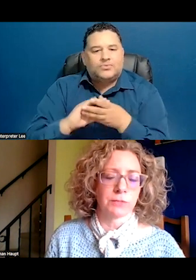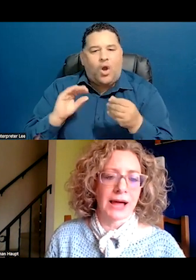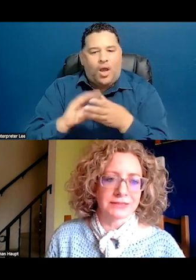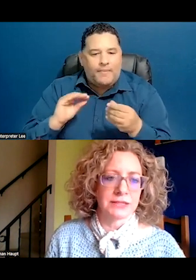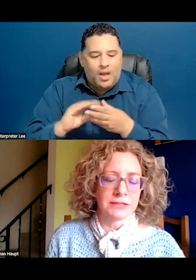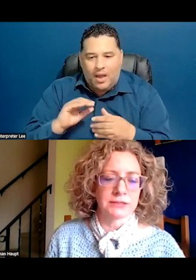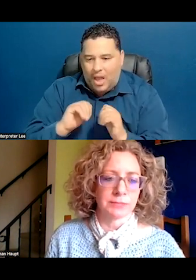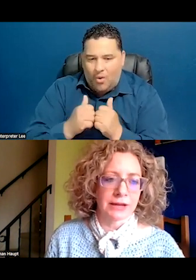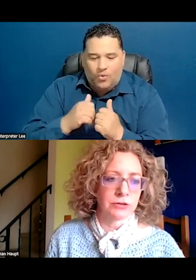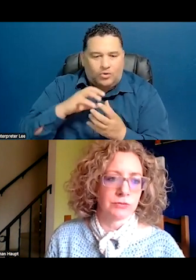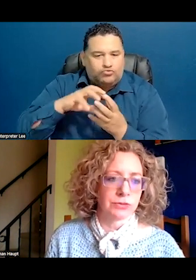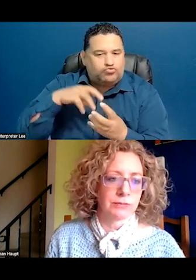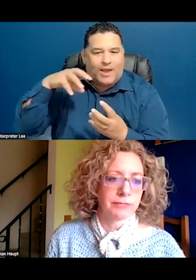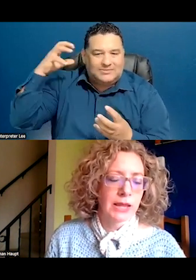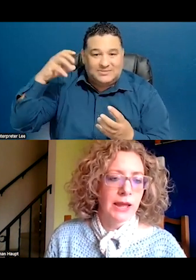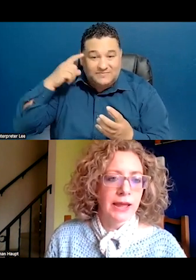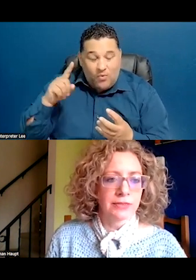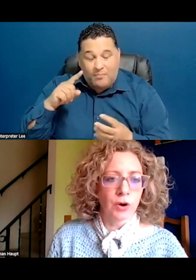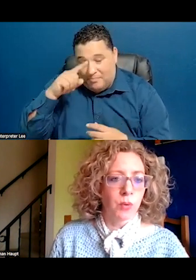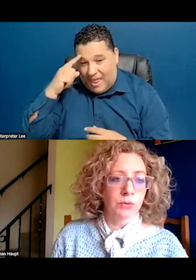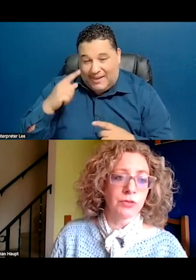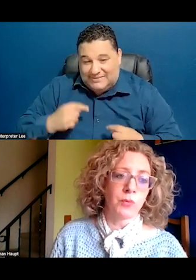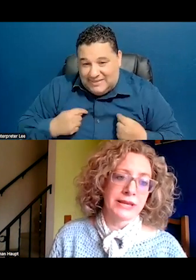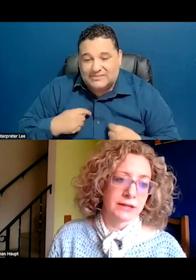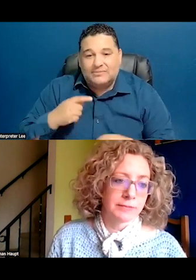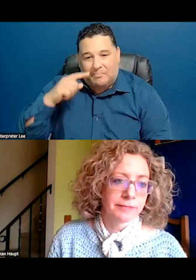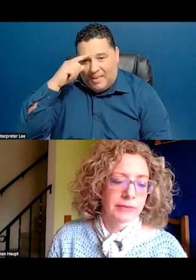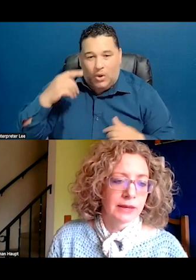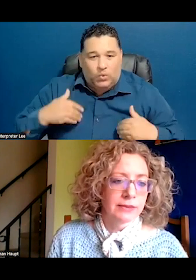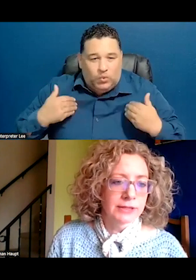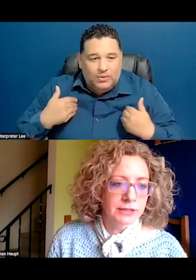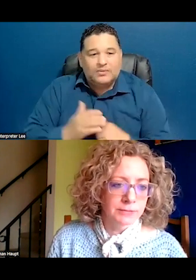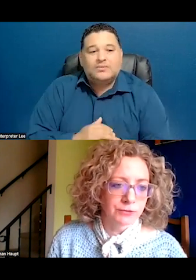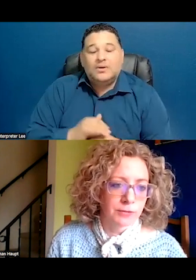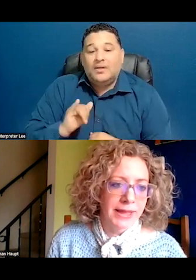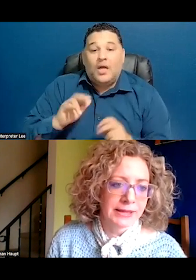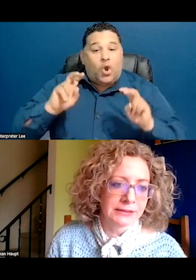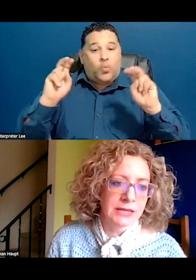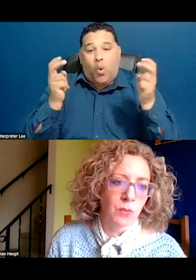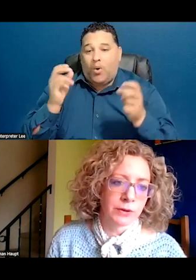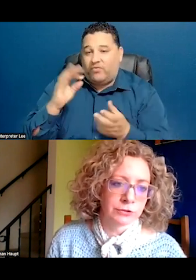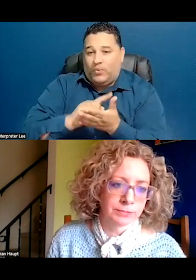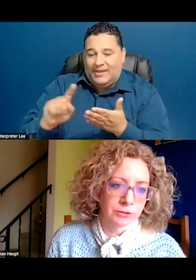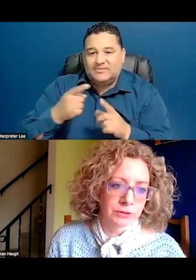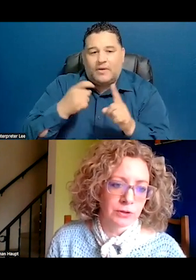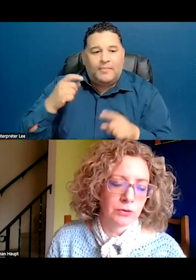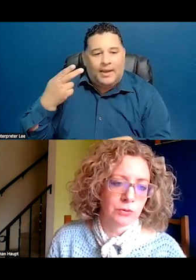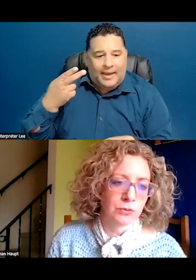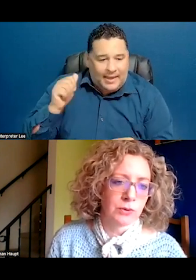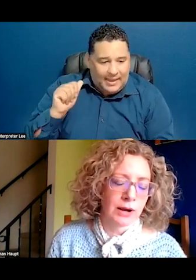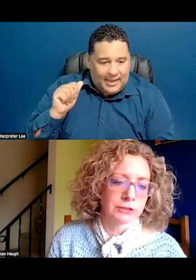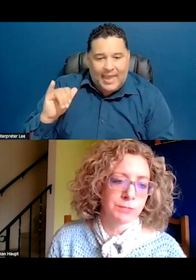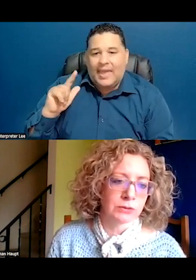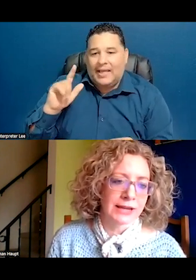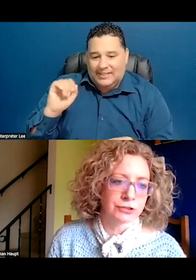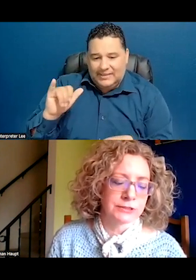crisis for Black teens and Black youth. And the quote of the week, this comes from Haley Winterberg,